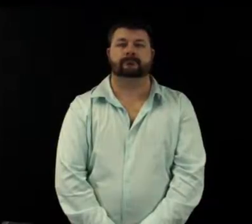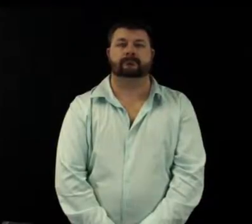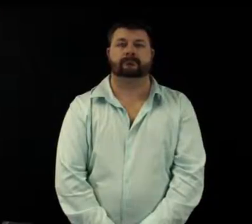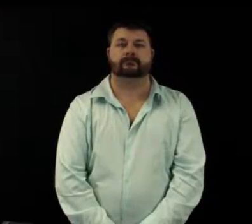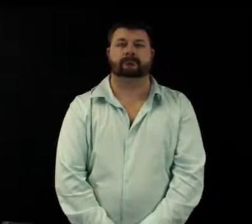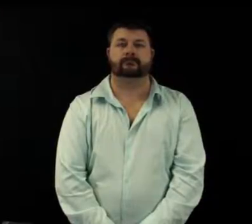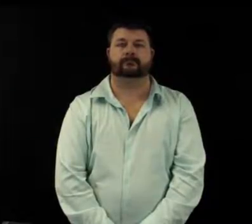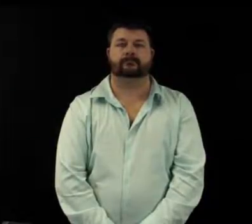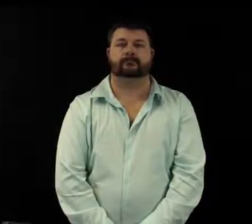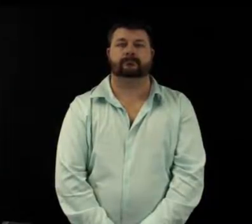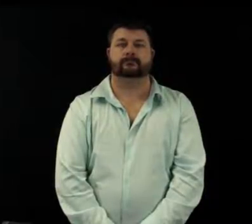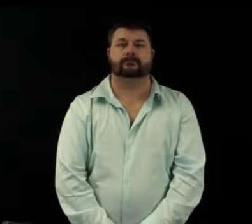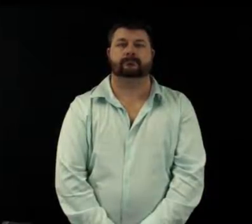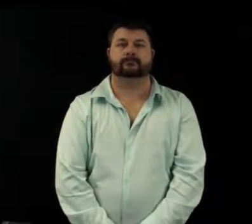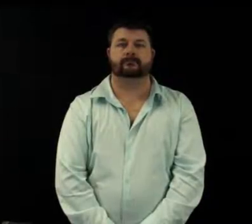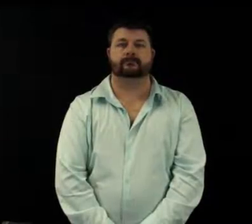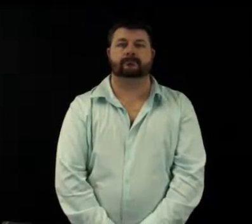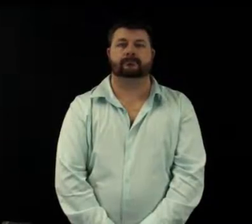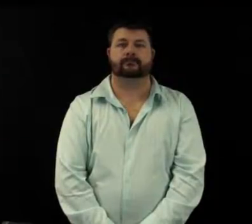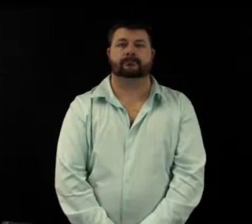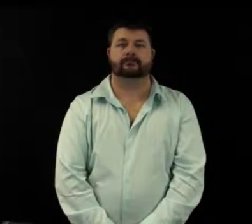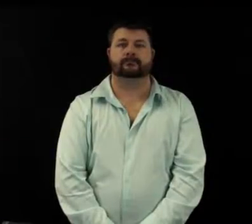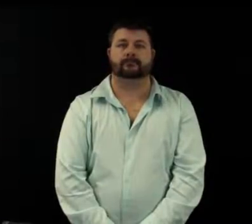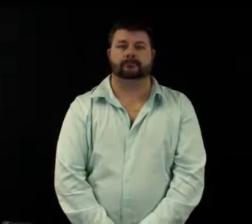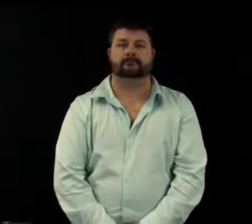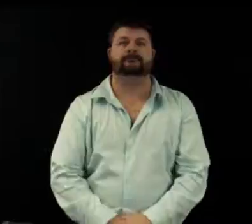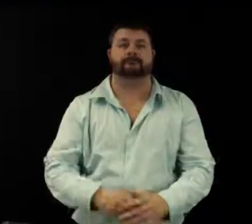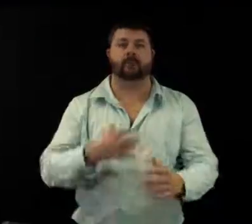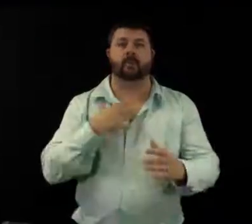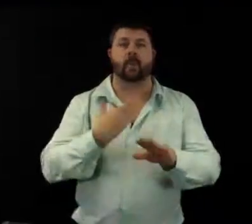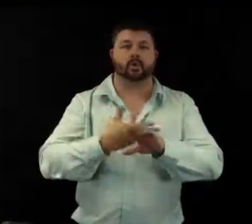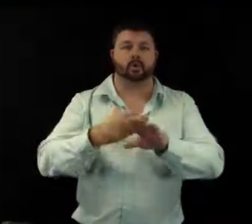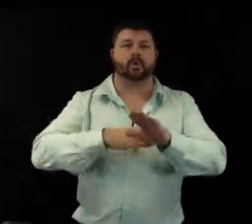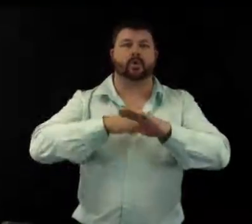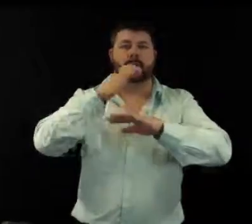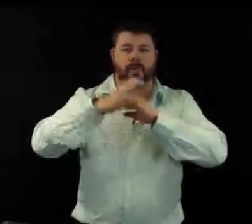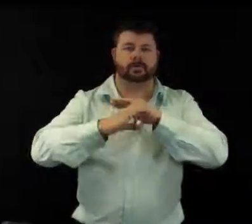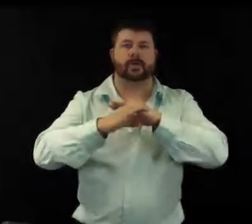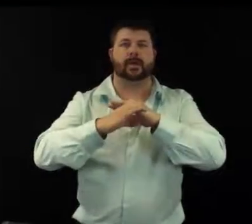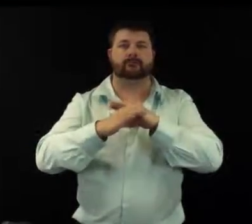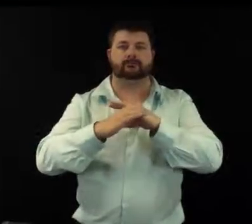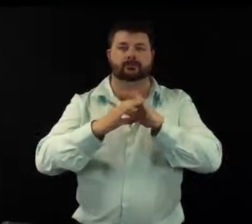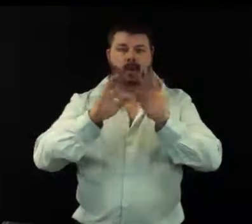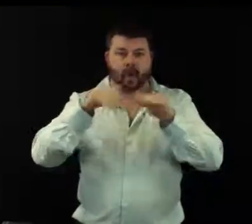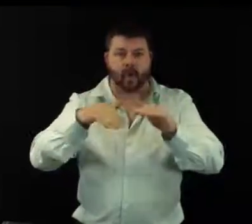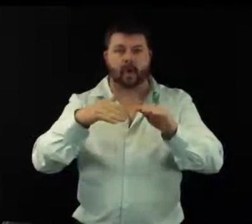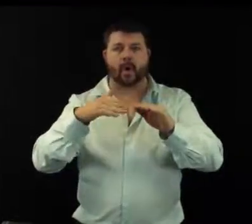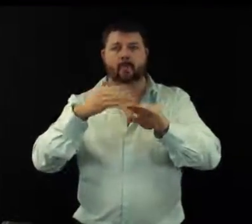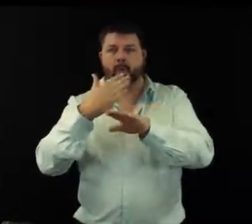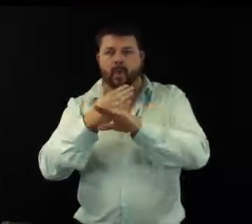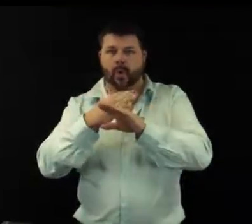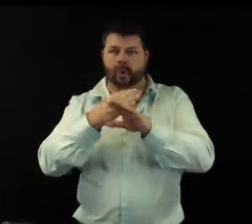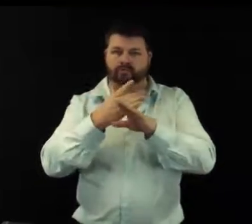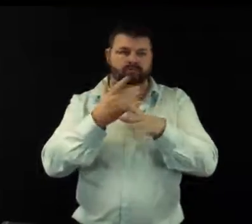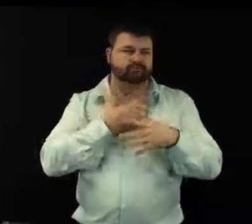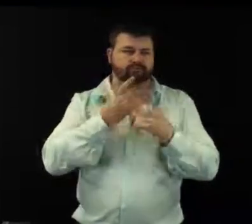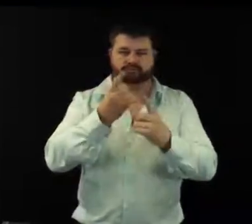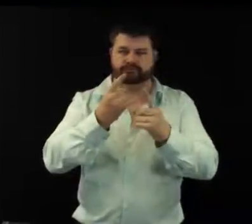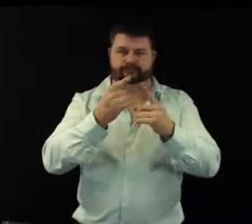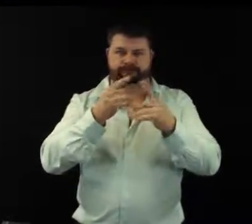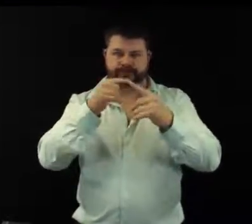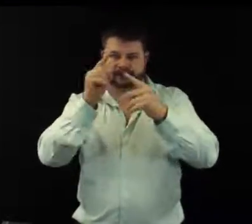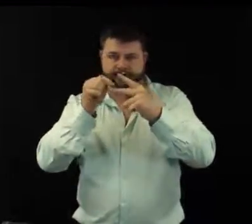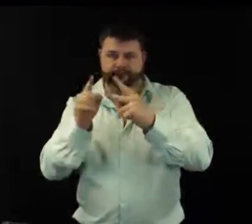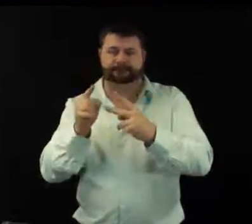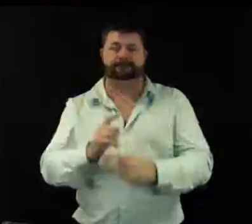and you can have multiple email accounts on your iPad. As you'll see, I have both Gmail and me.com email accounts, each